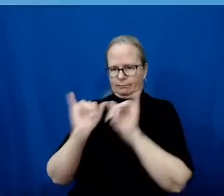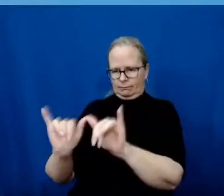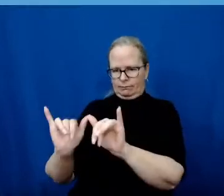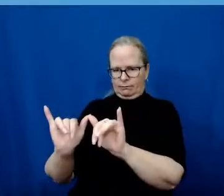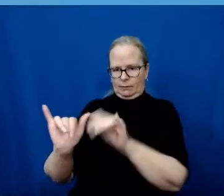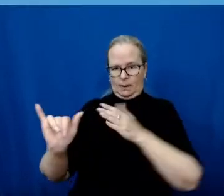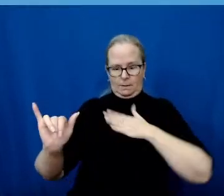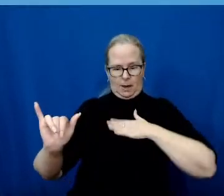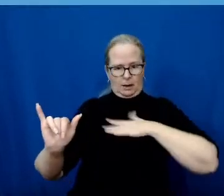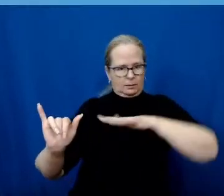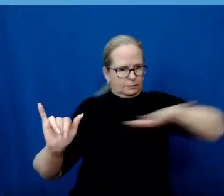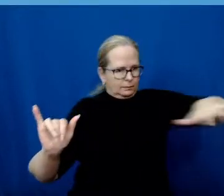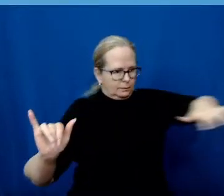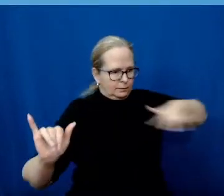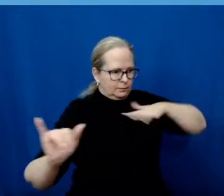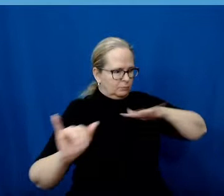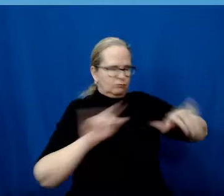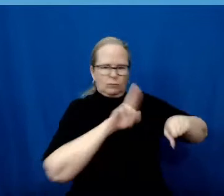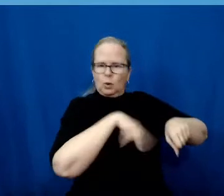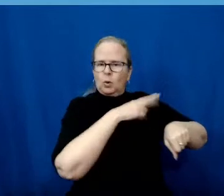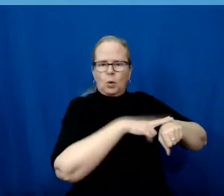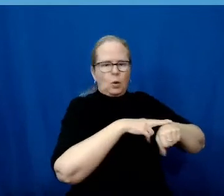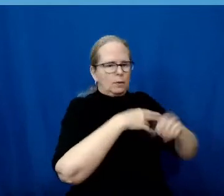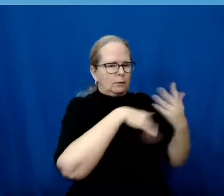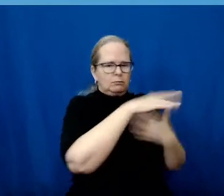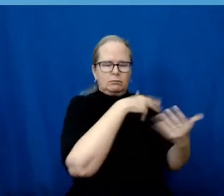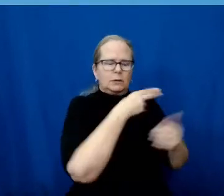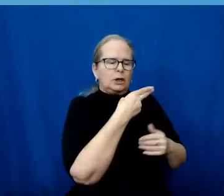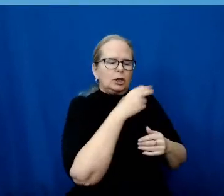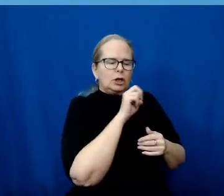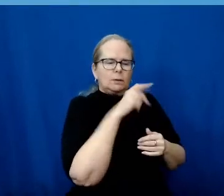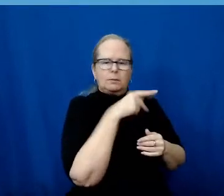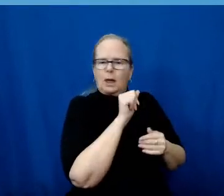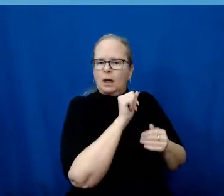just kept separate. Lastly,